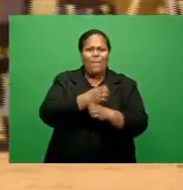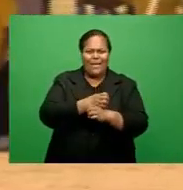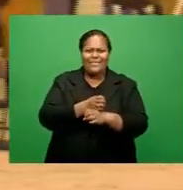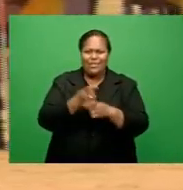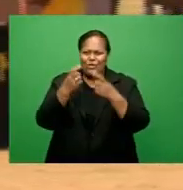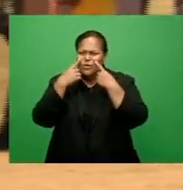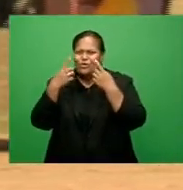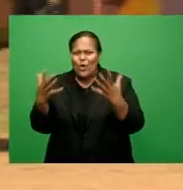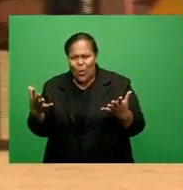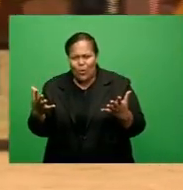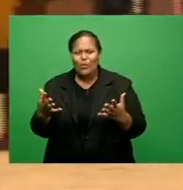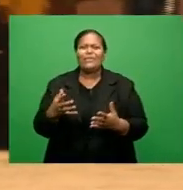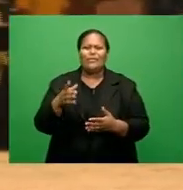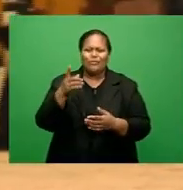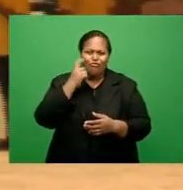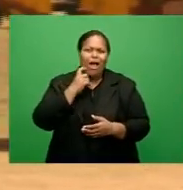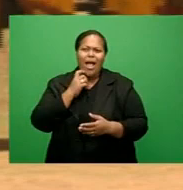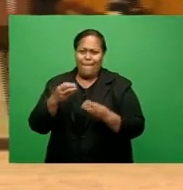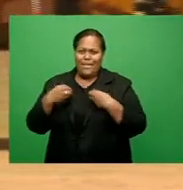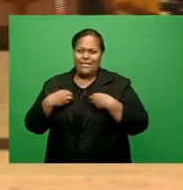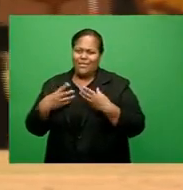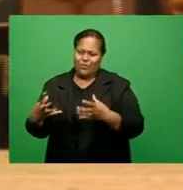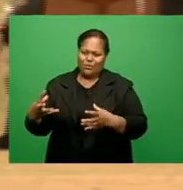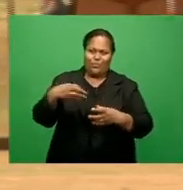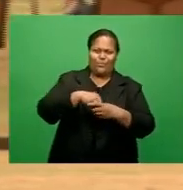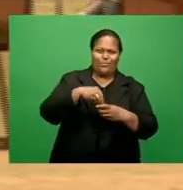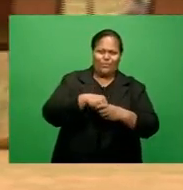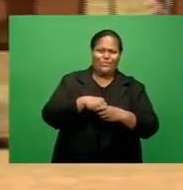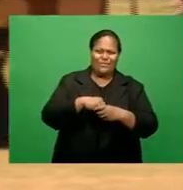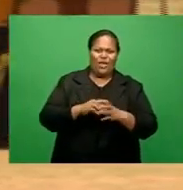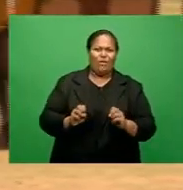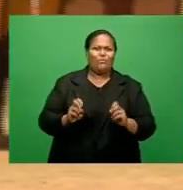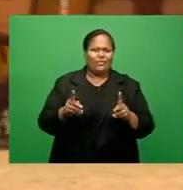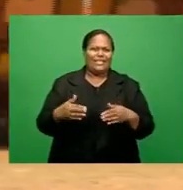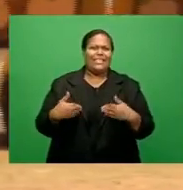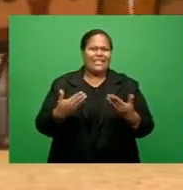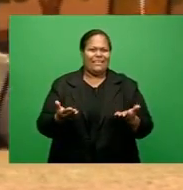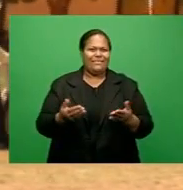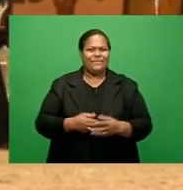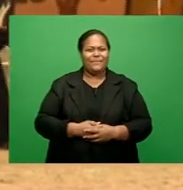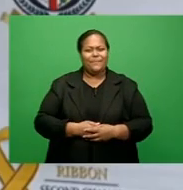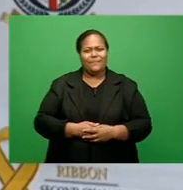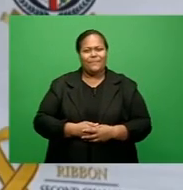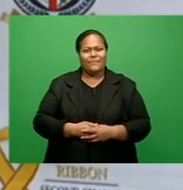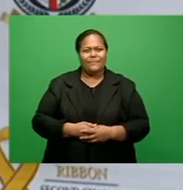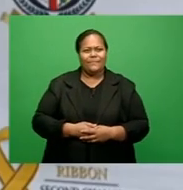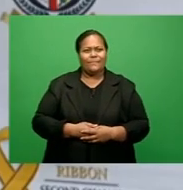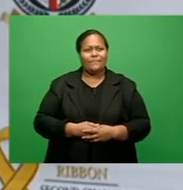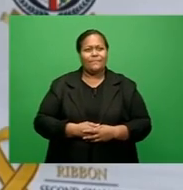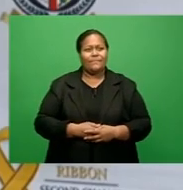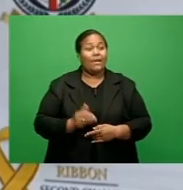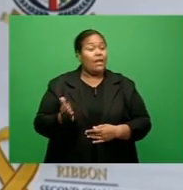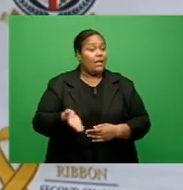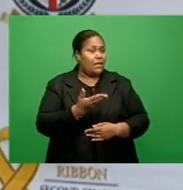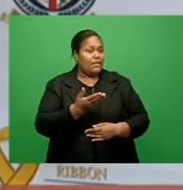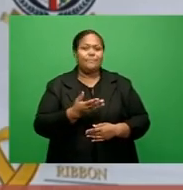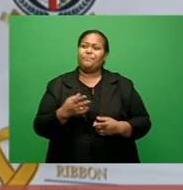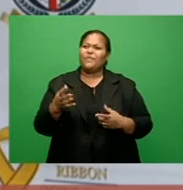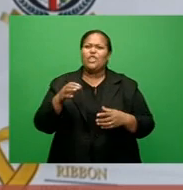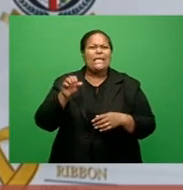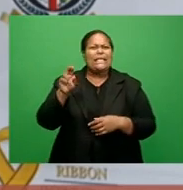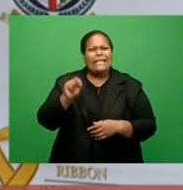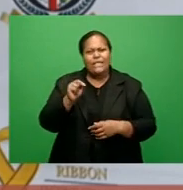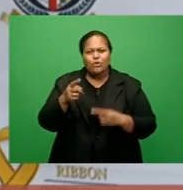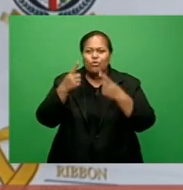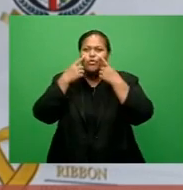hopes of getting more businesses on board. It is about showcasing and marketing the inmate skills